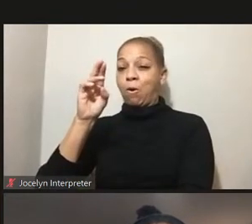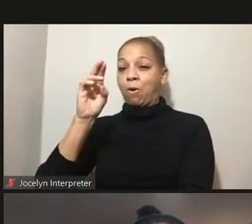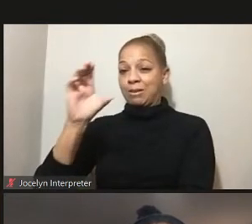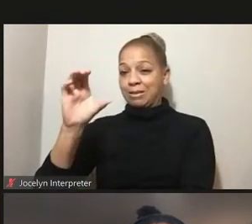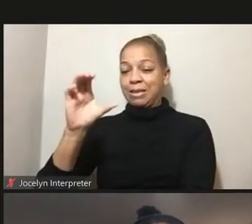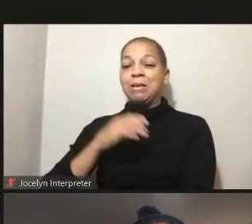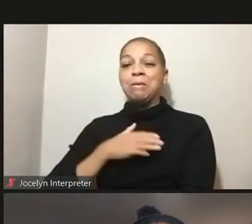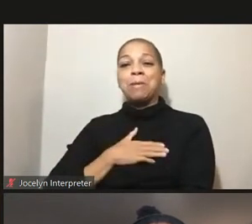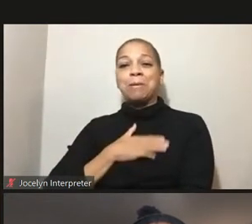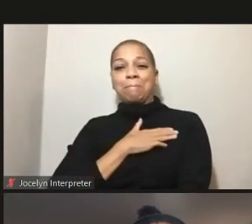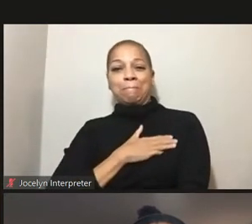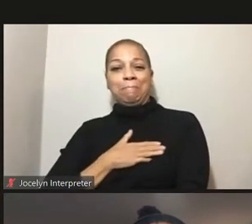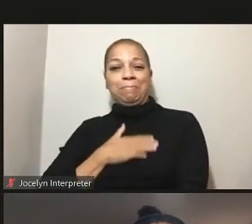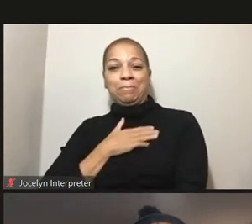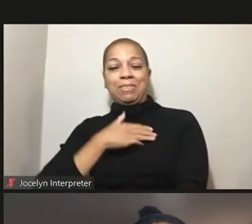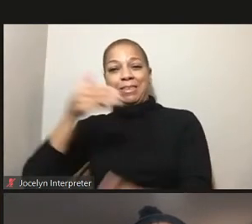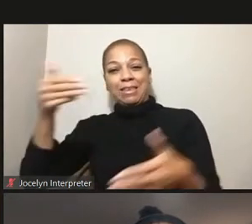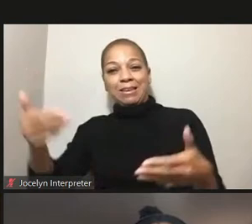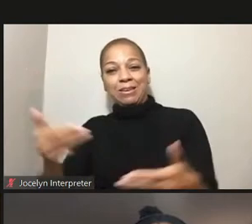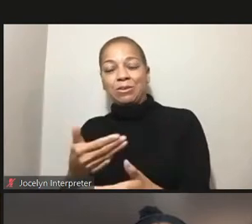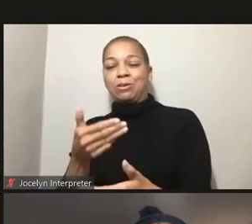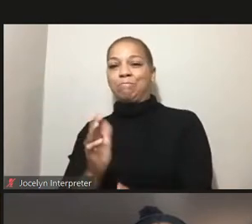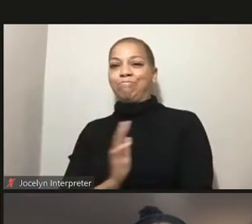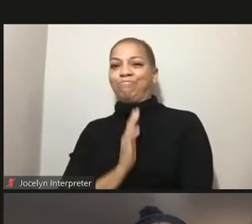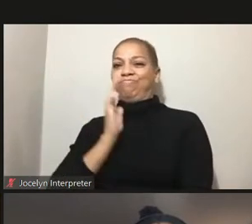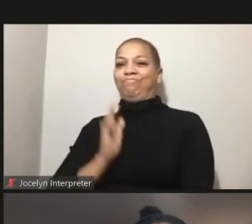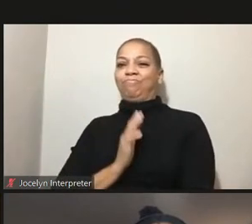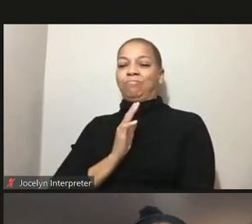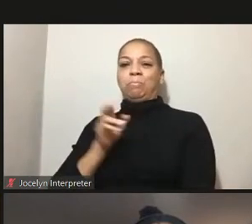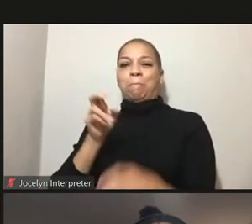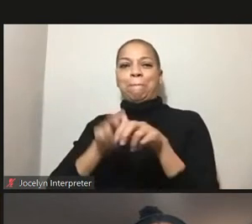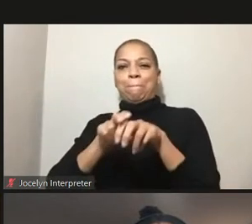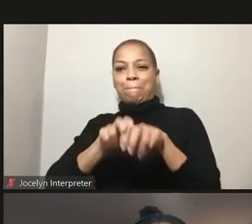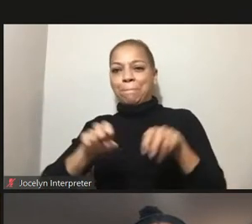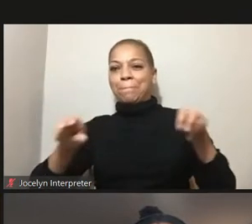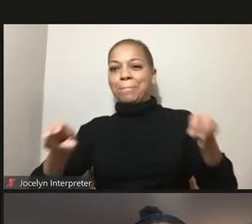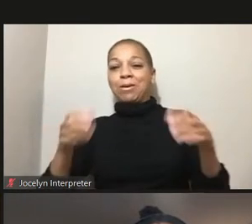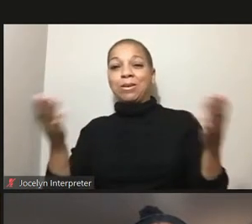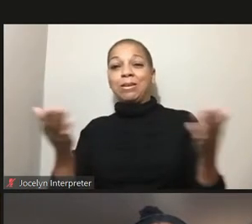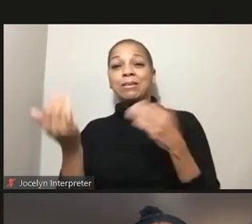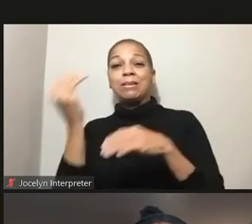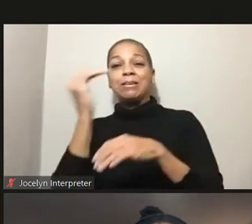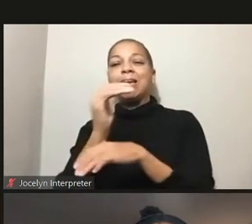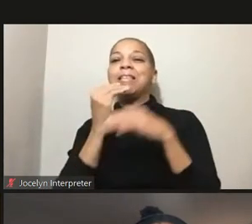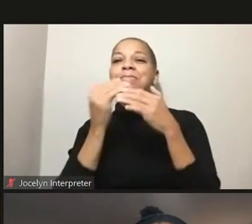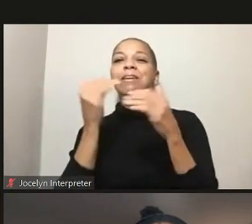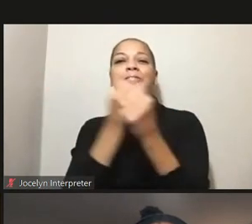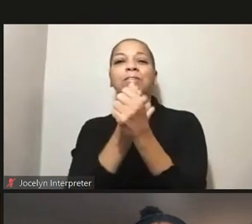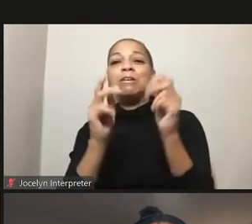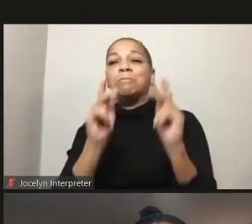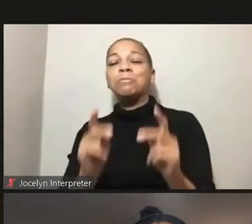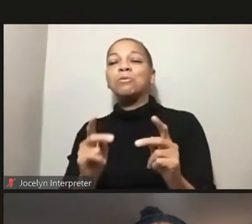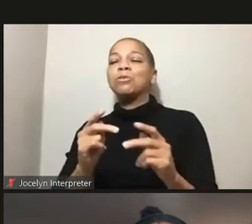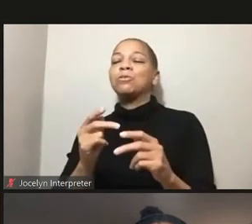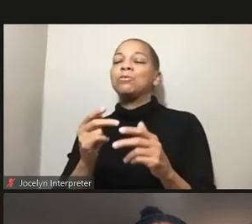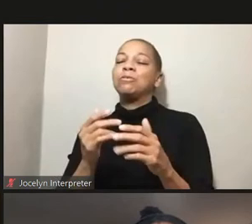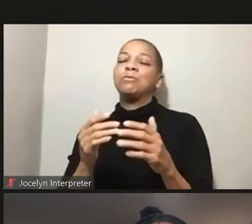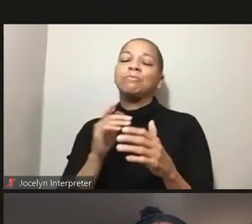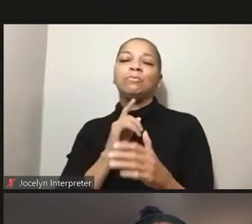introduce the very esteemed panel that we have assembled here today. We're grateful to each of them for graciously accepting our